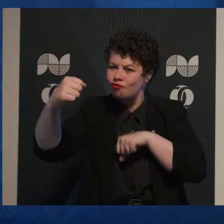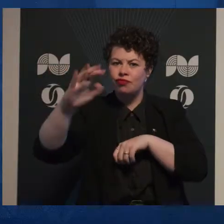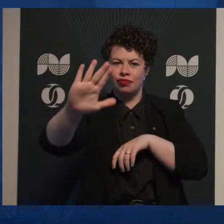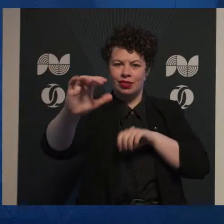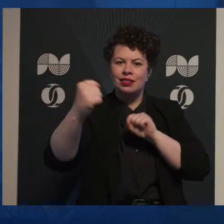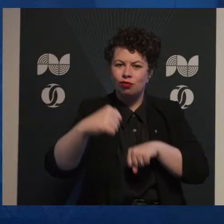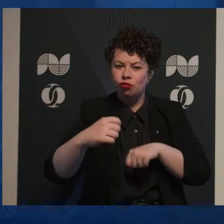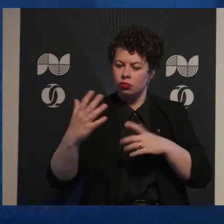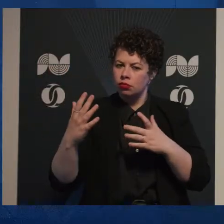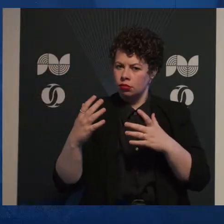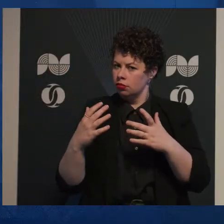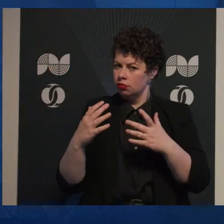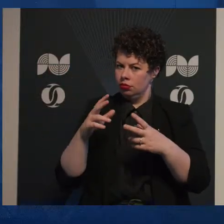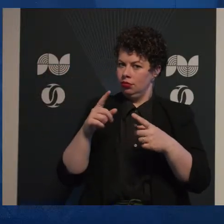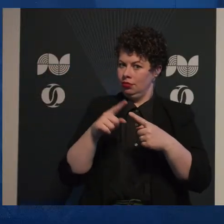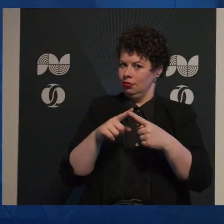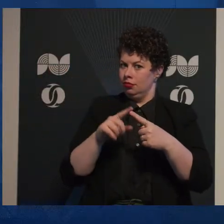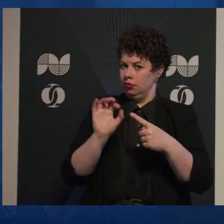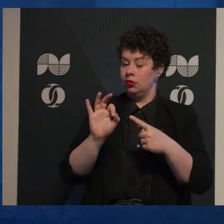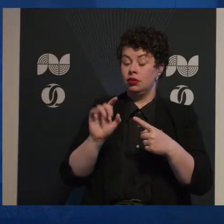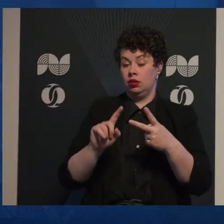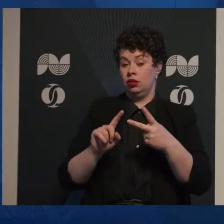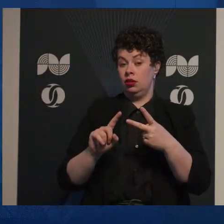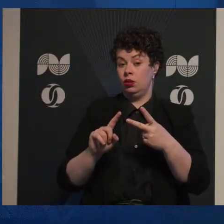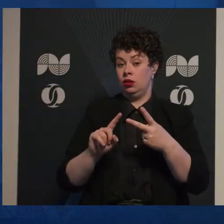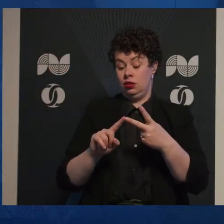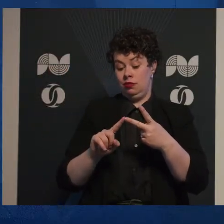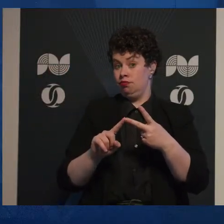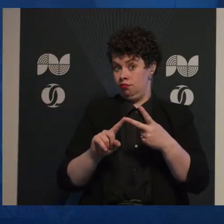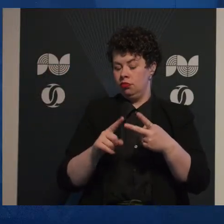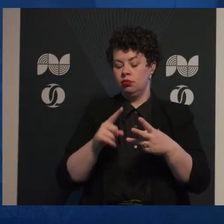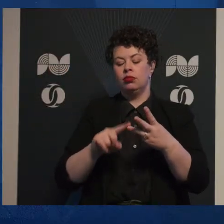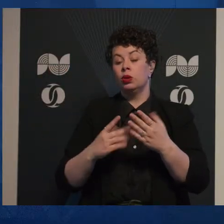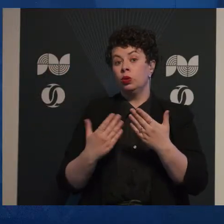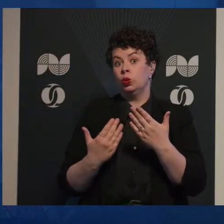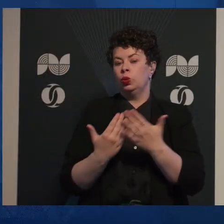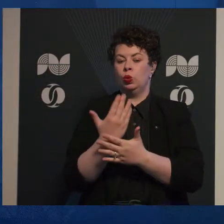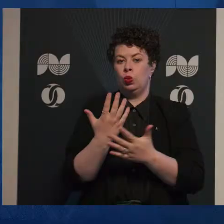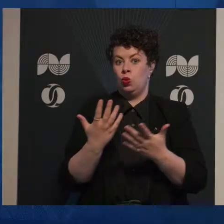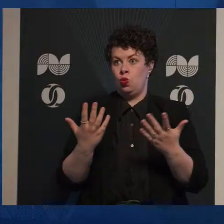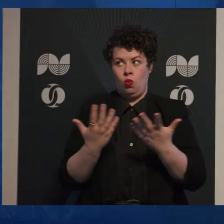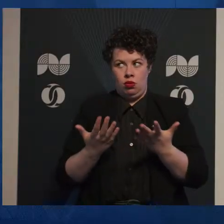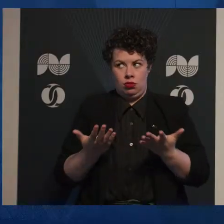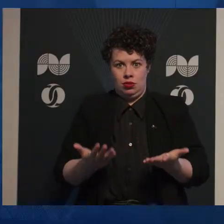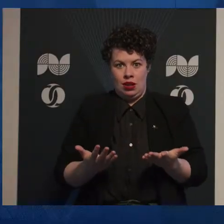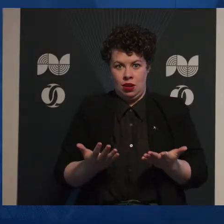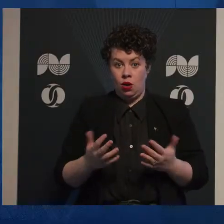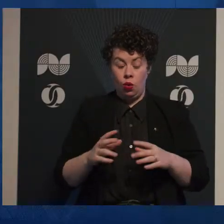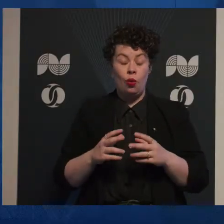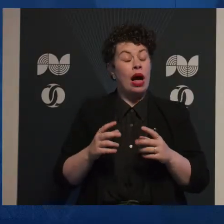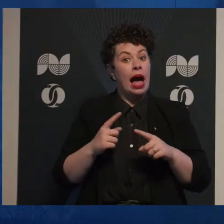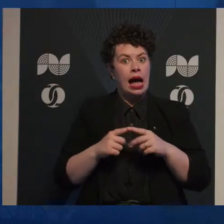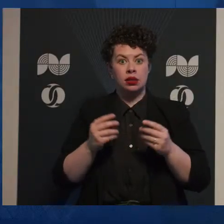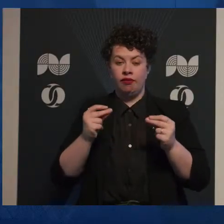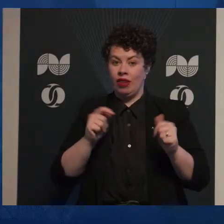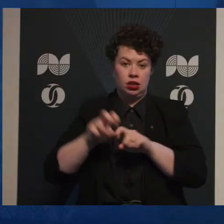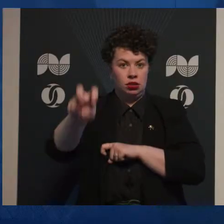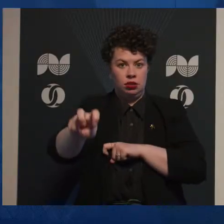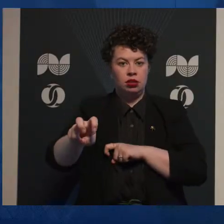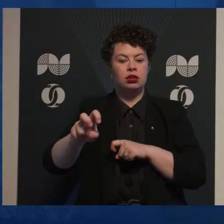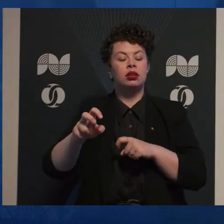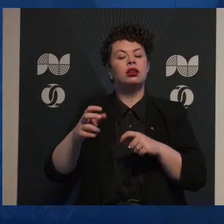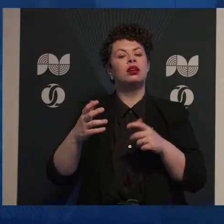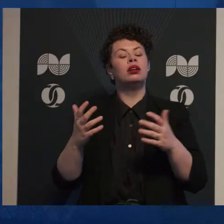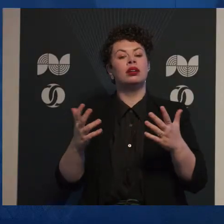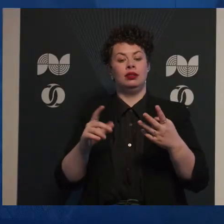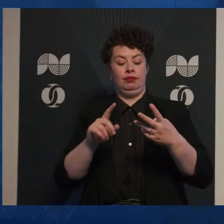assistance. I think what is really new, and we've seen a leap forward at a quantum speed, is the development